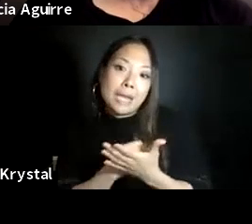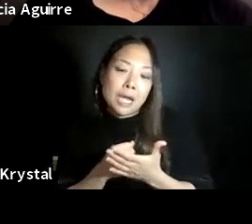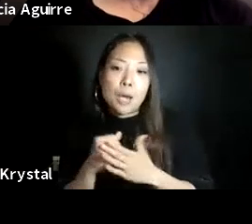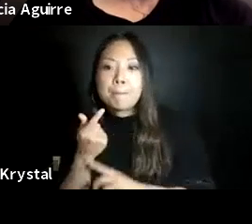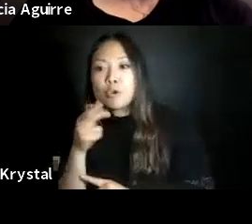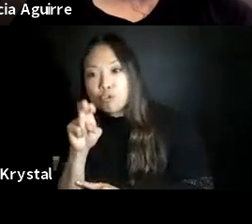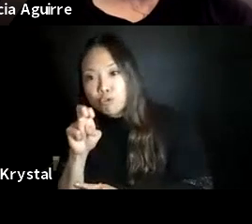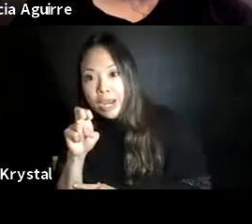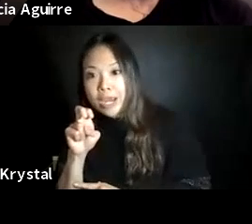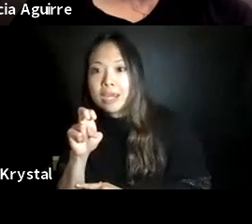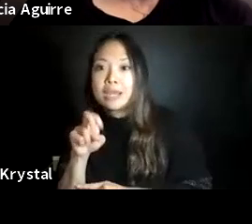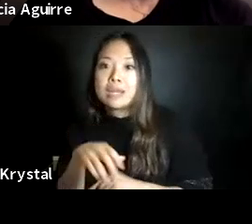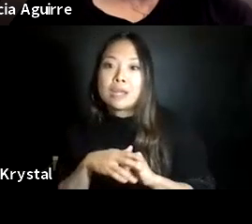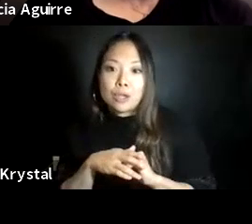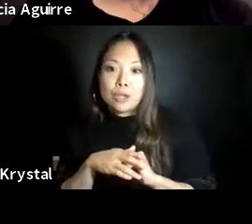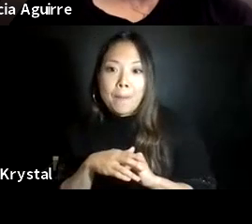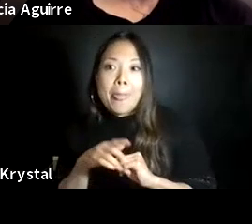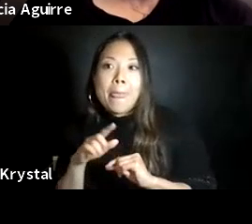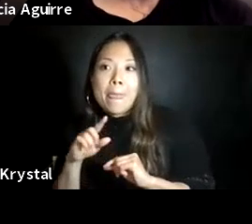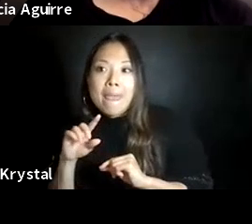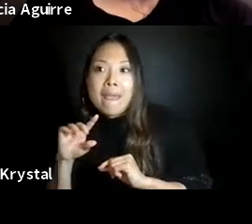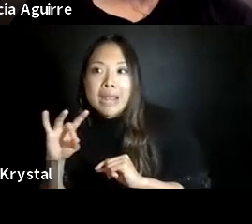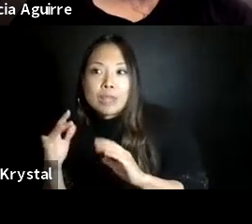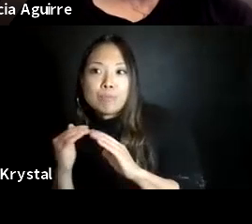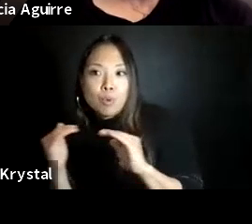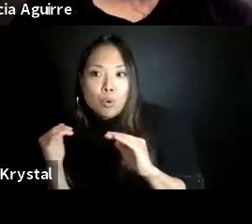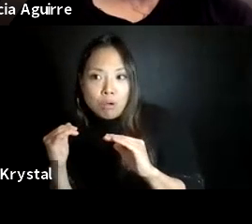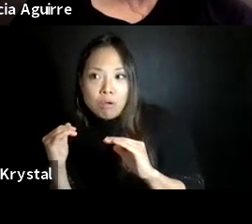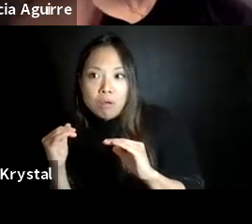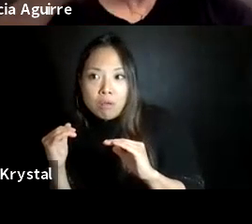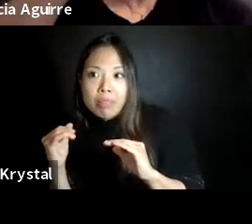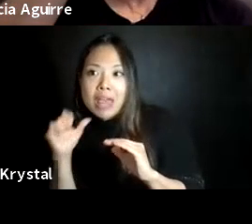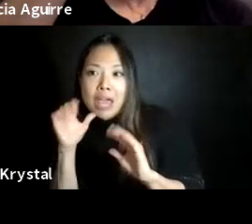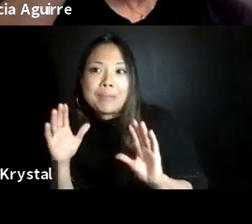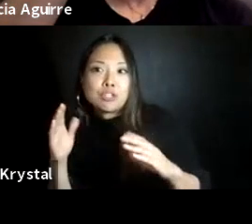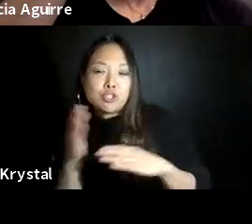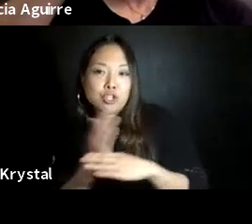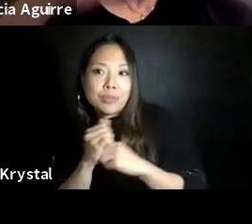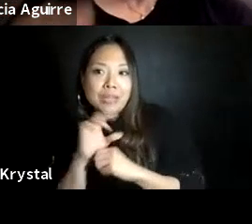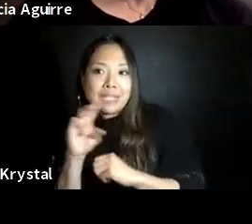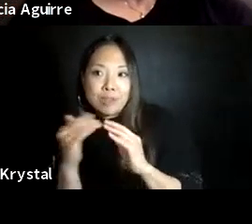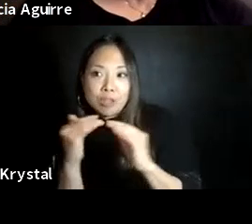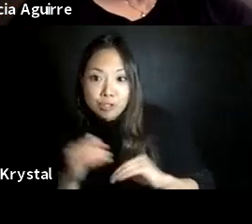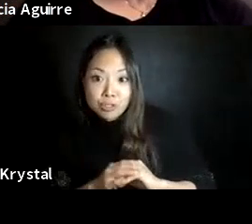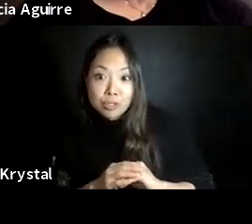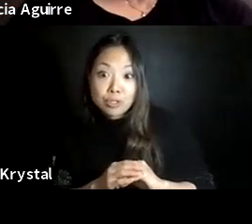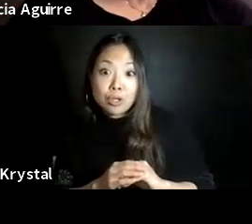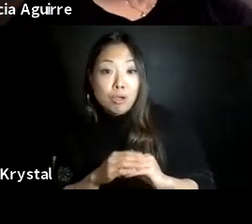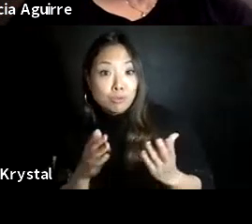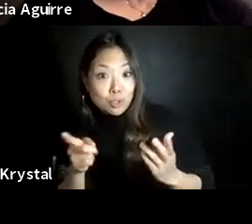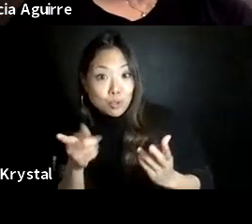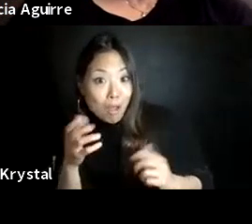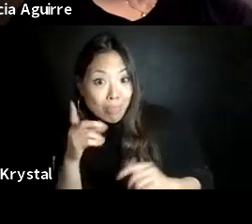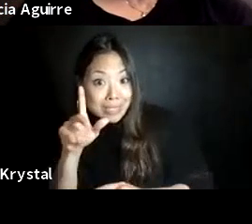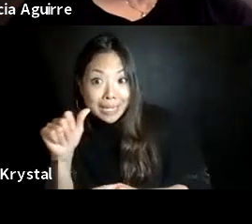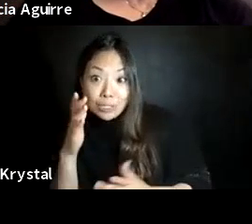the 8 pools have been shared when modeled with this year's 7th graders. Don't you want all the data to drive your decisions? I'd